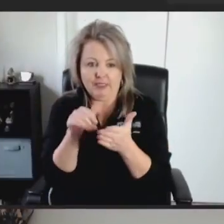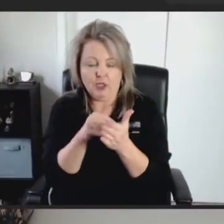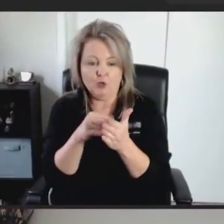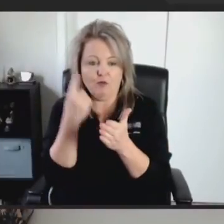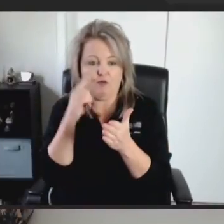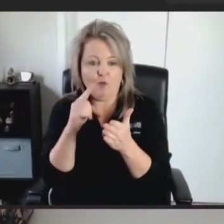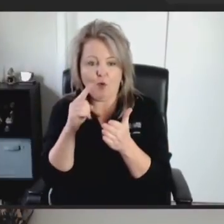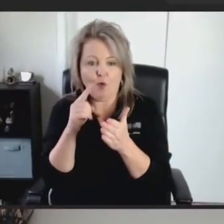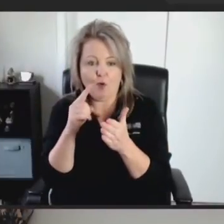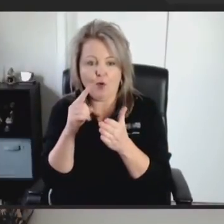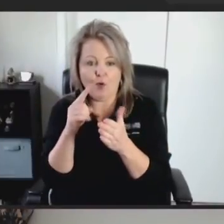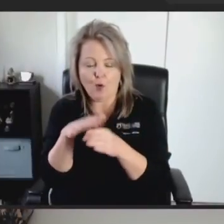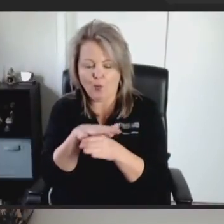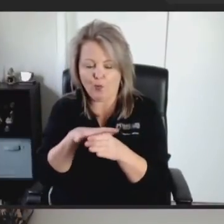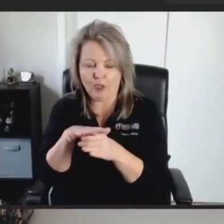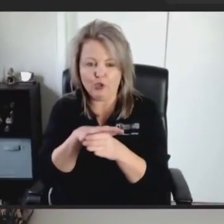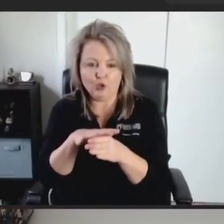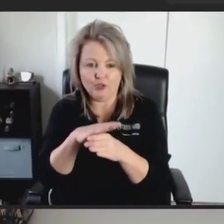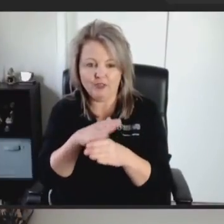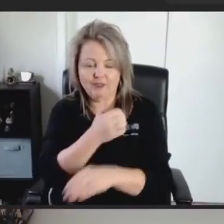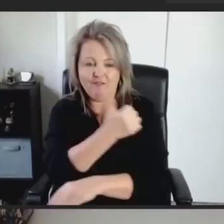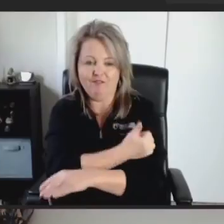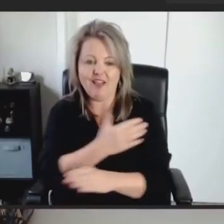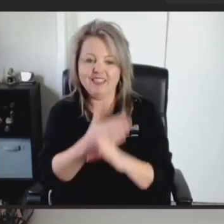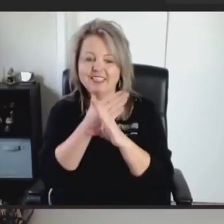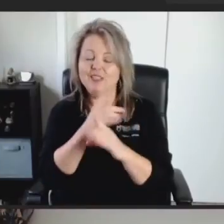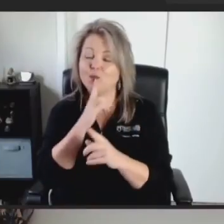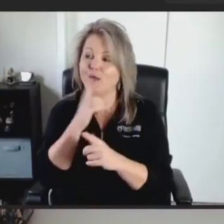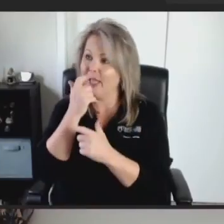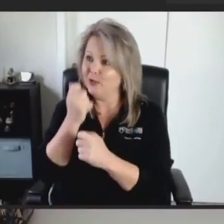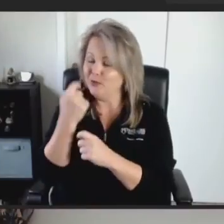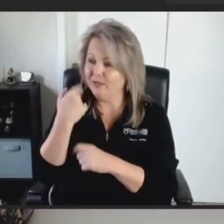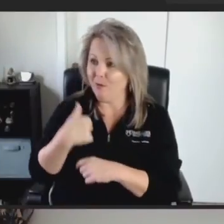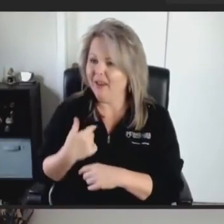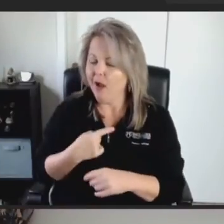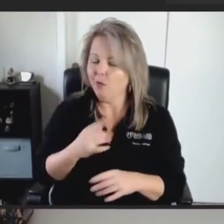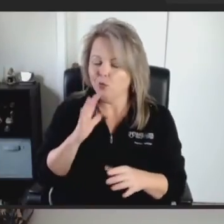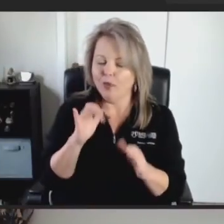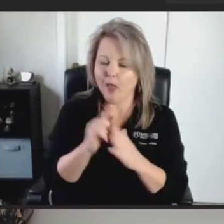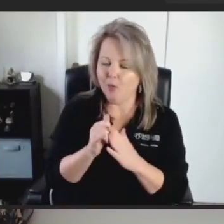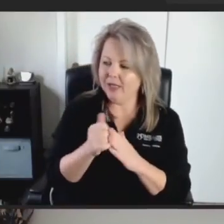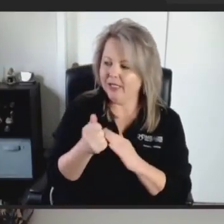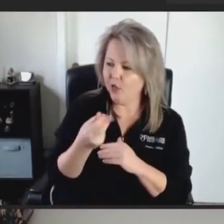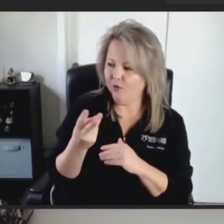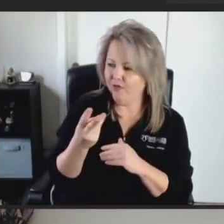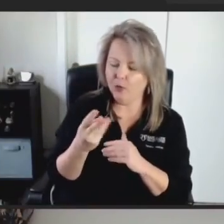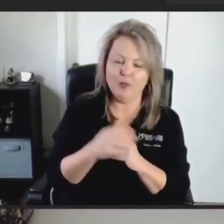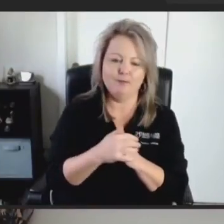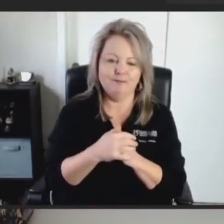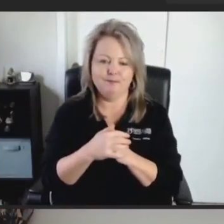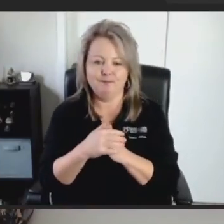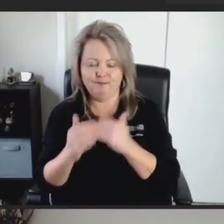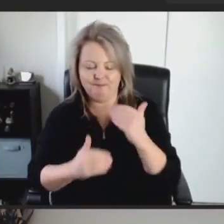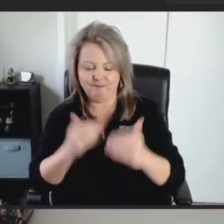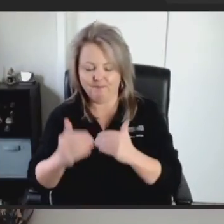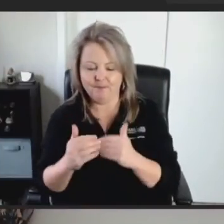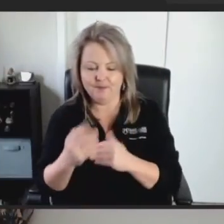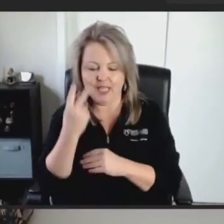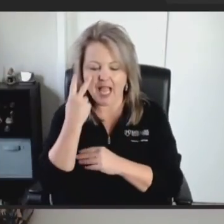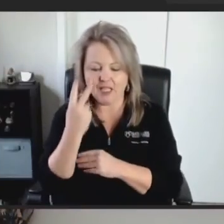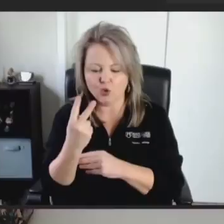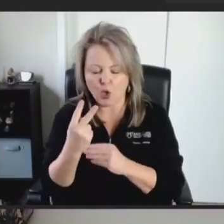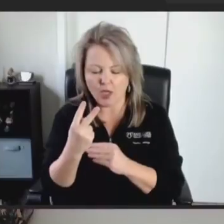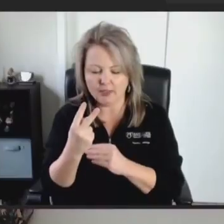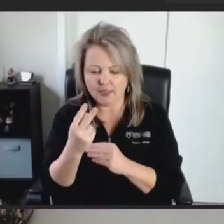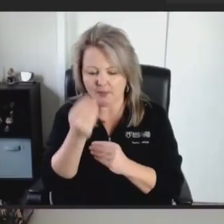I'll take this question. This is an interesting one to me, and since I'm involved on a few different levels with all of this stuff, I saw some press releases